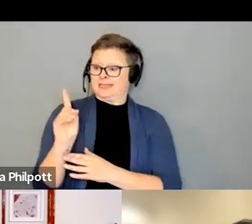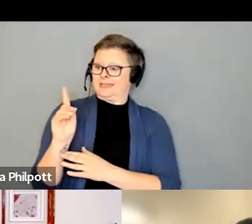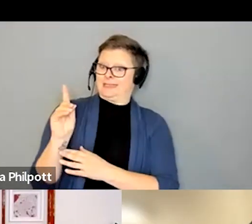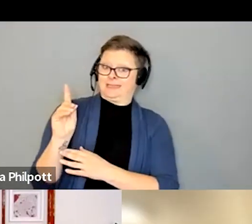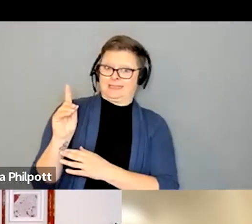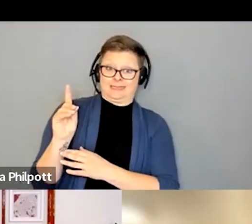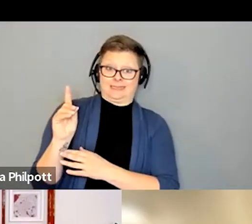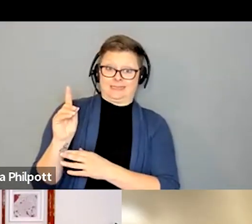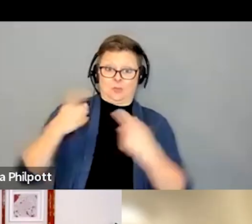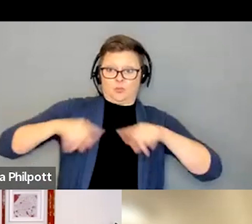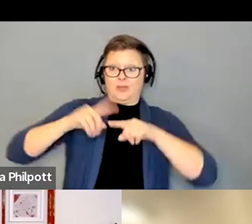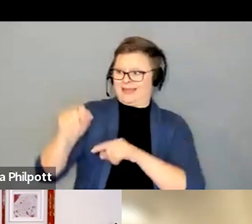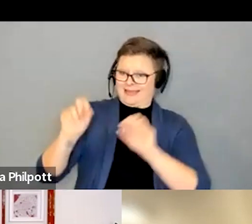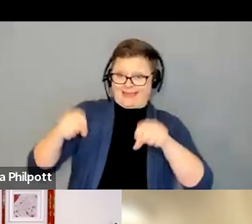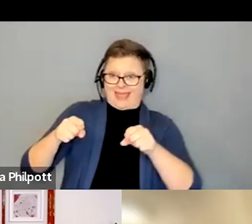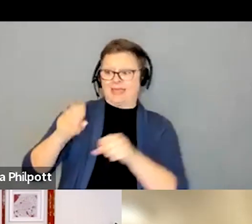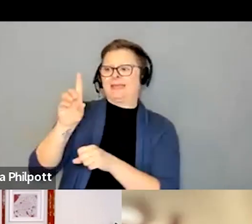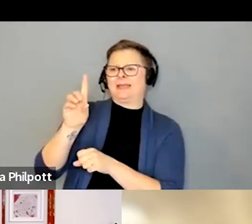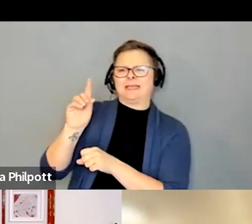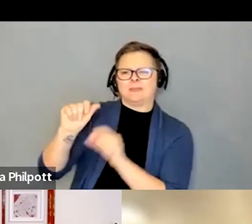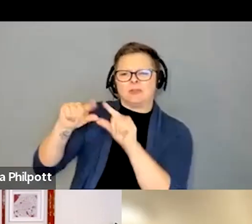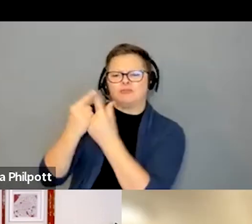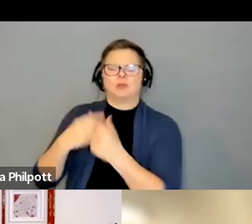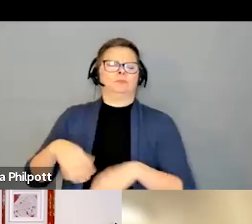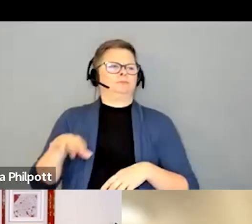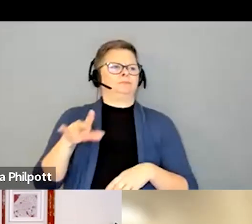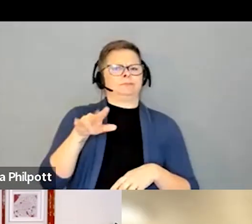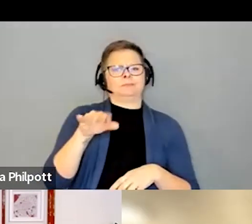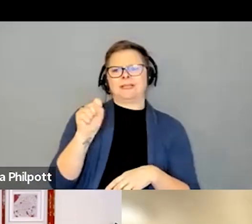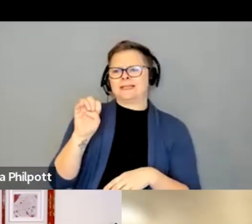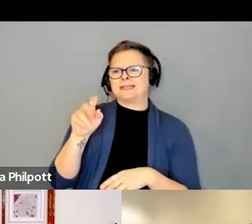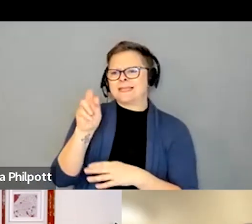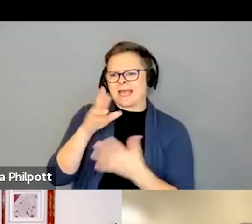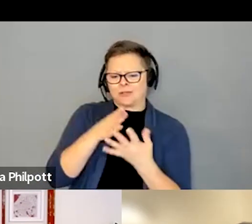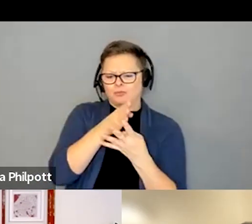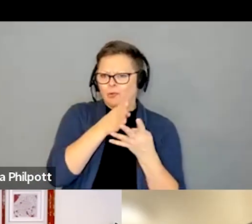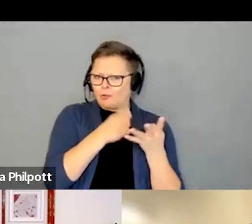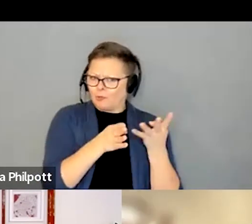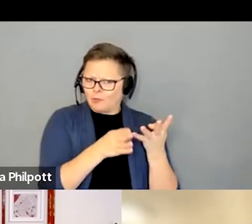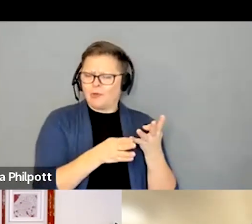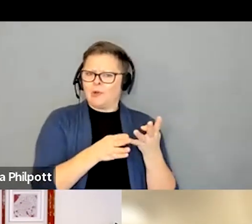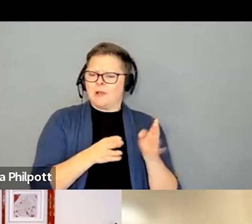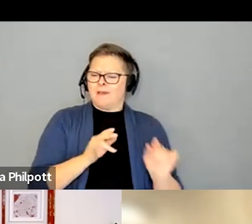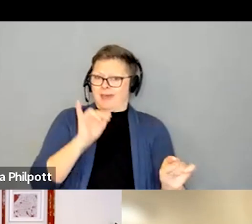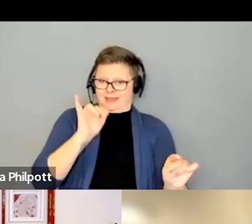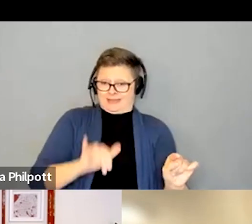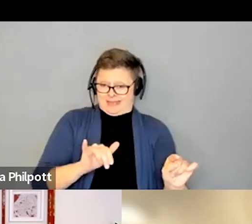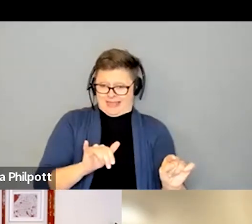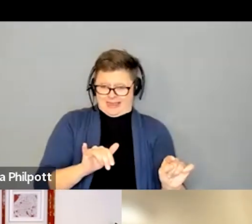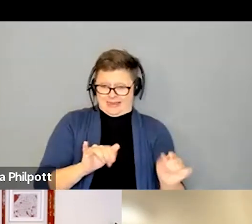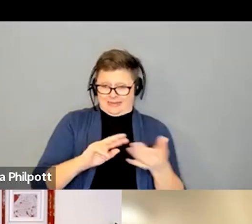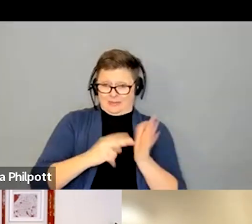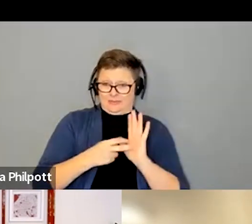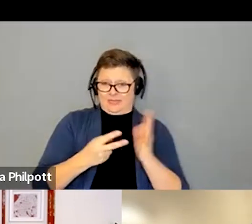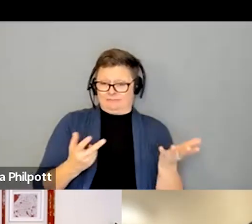dig in by sector. We can understand, is the picture that we've identified true broadly, or are